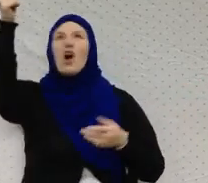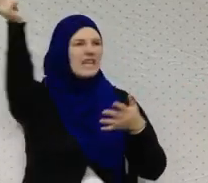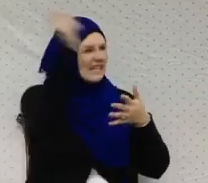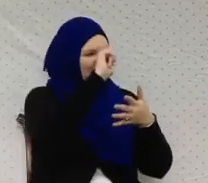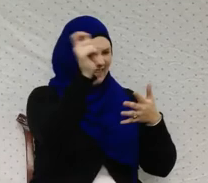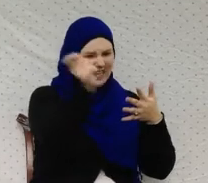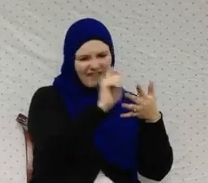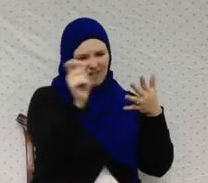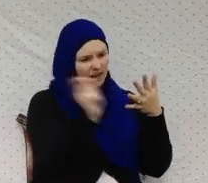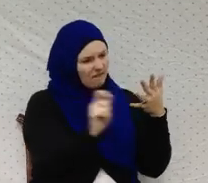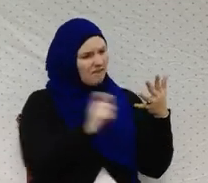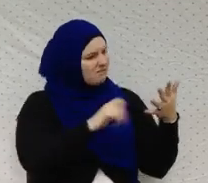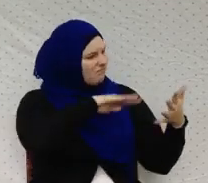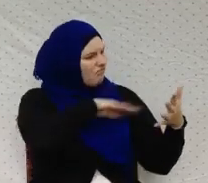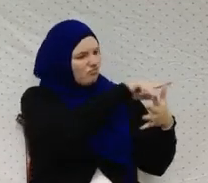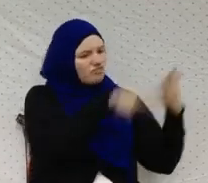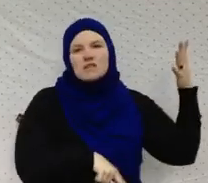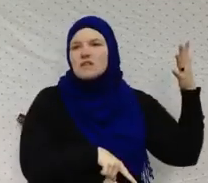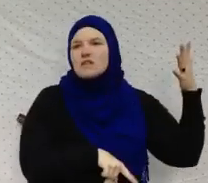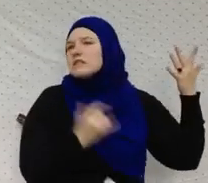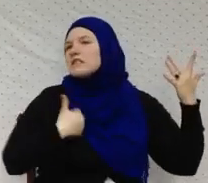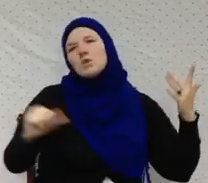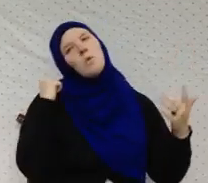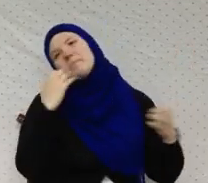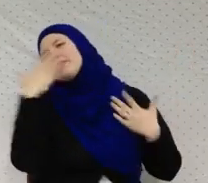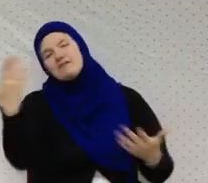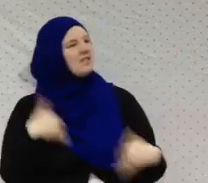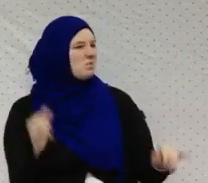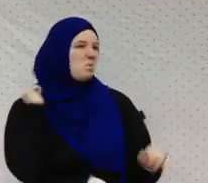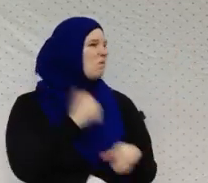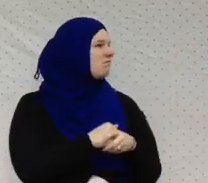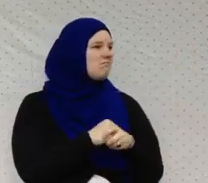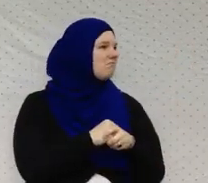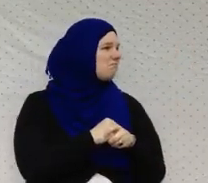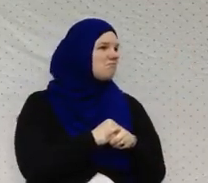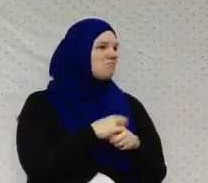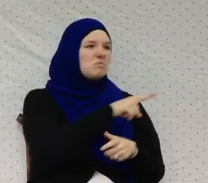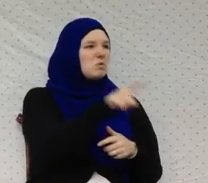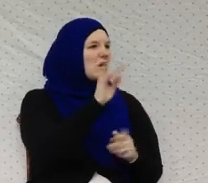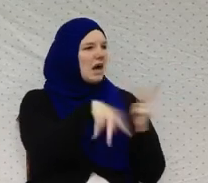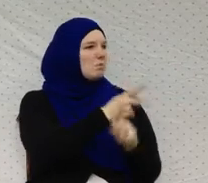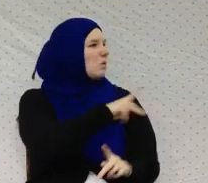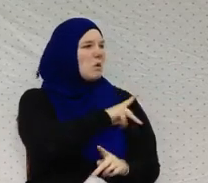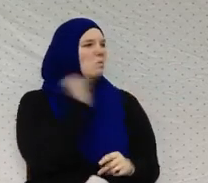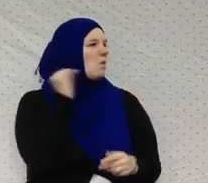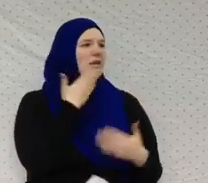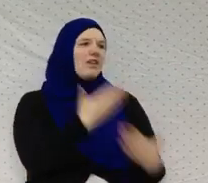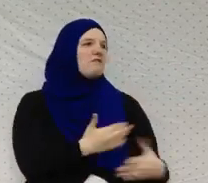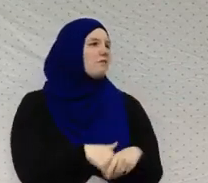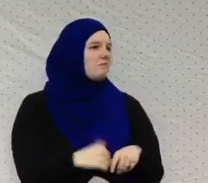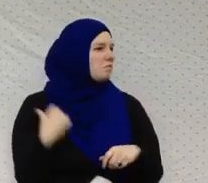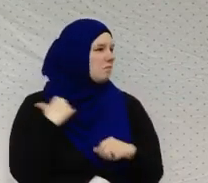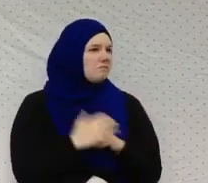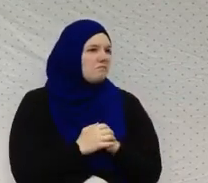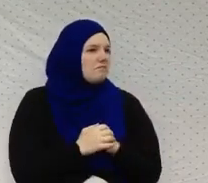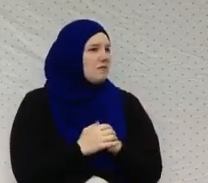have. If you don't appreciate what you have, even if Allah gave you all and everything you ask for, you will